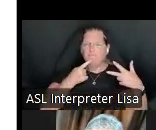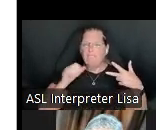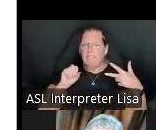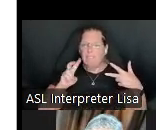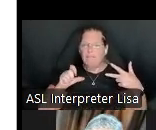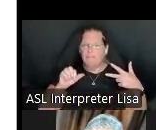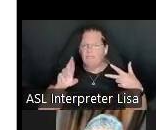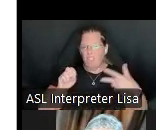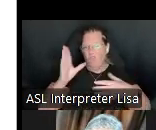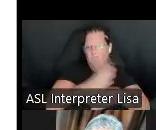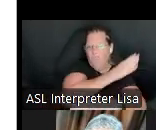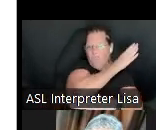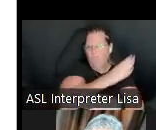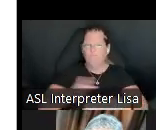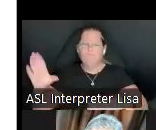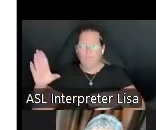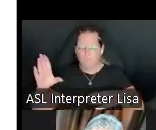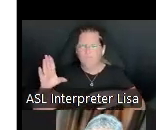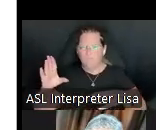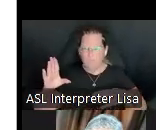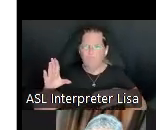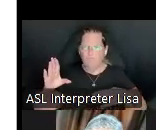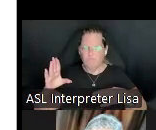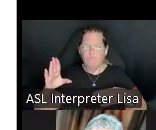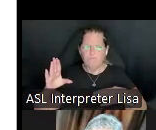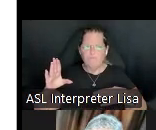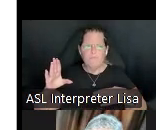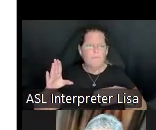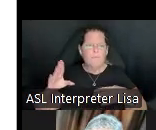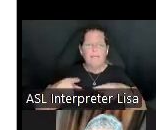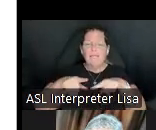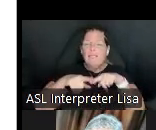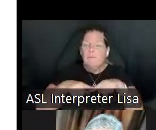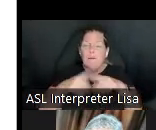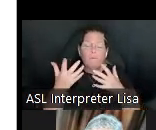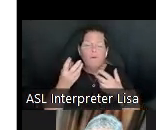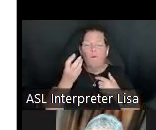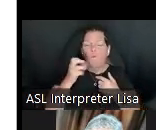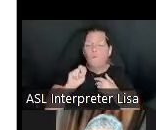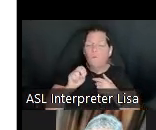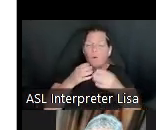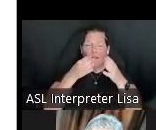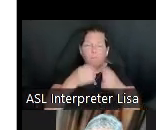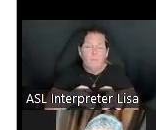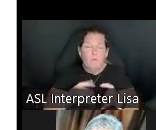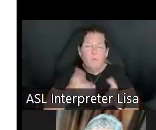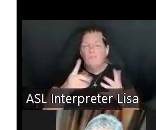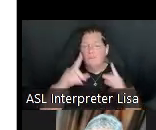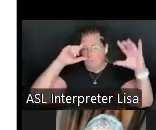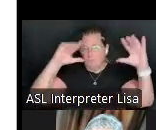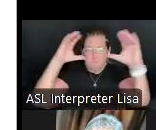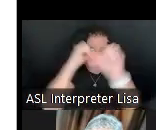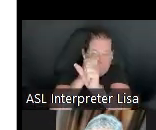from the factors would have to do with the period of time that an individual may have lost